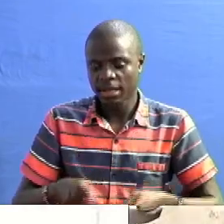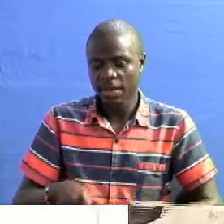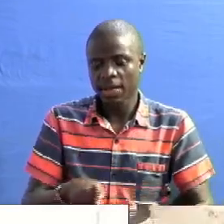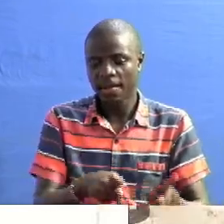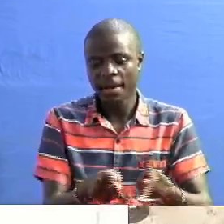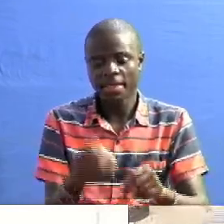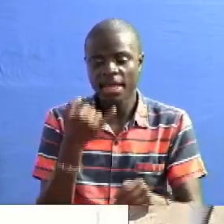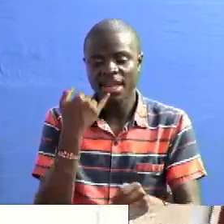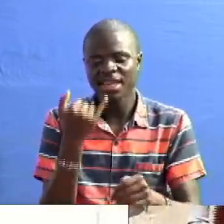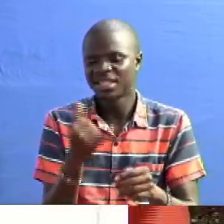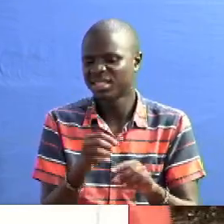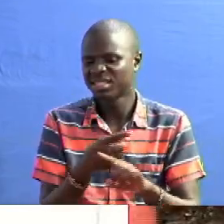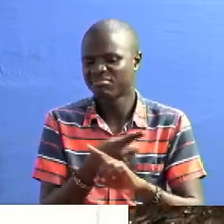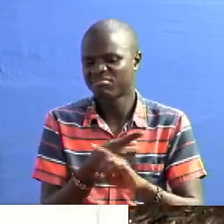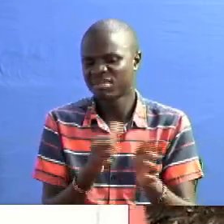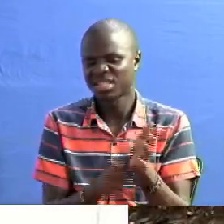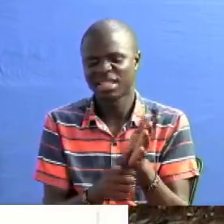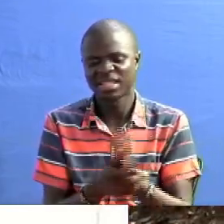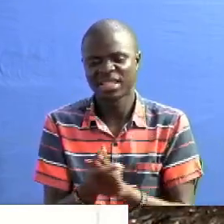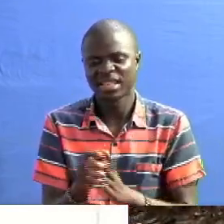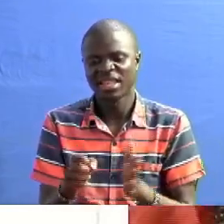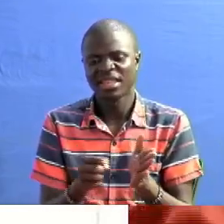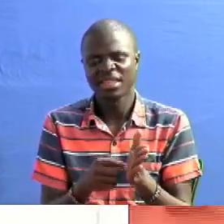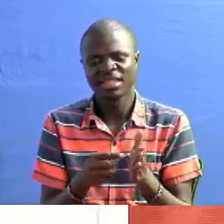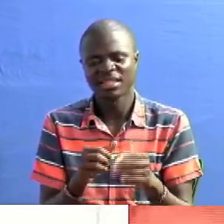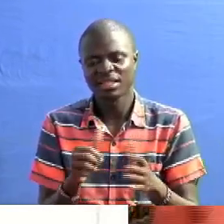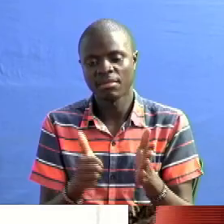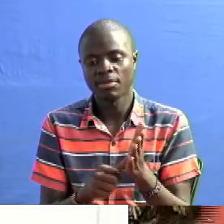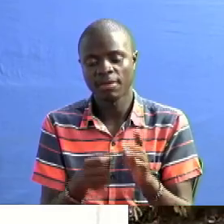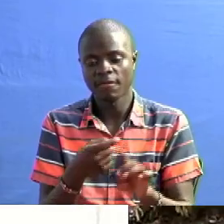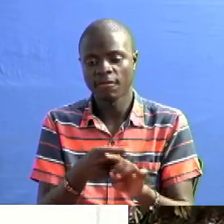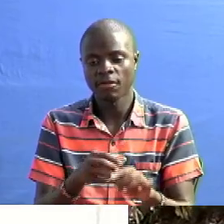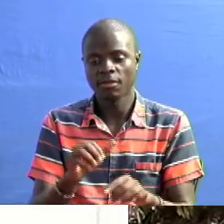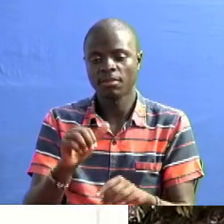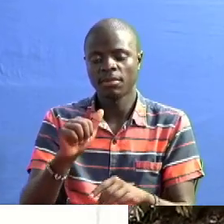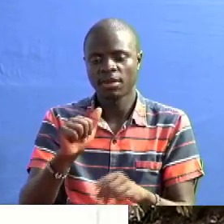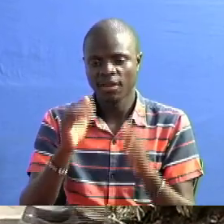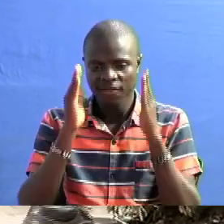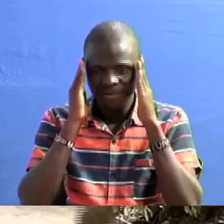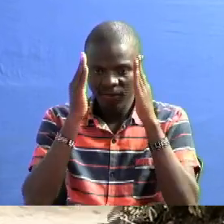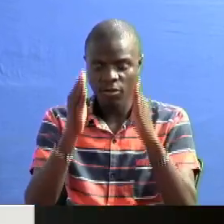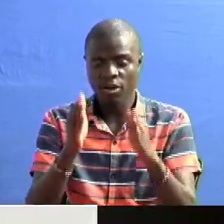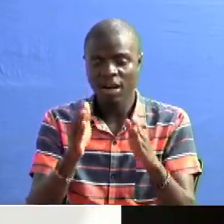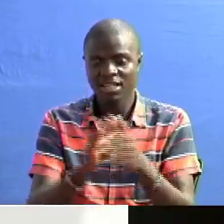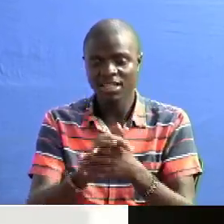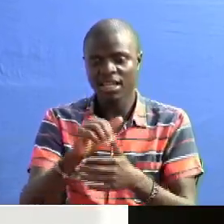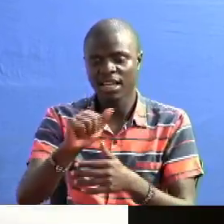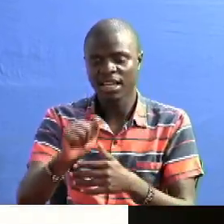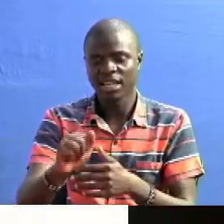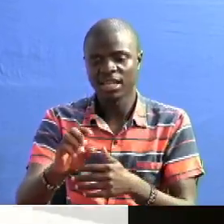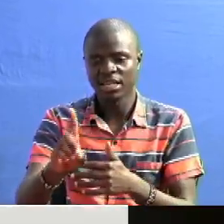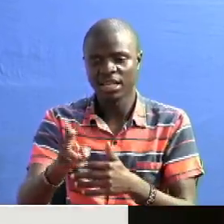These disorders include a wide range of conditions, from autism spectrum disorder to attention deficit hyperactivity